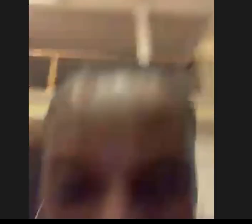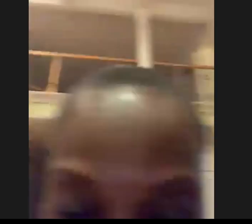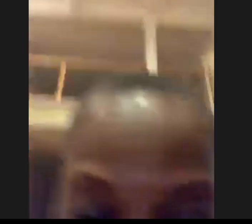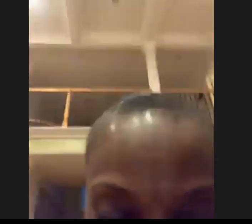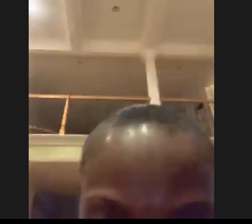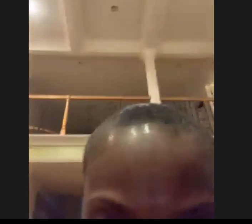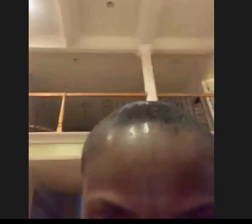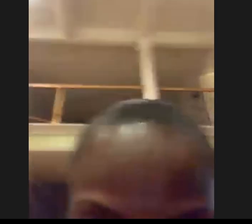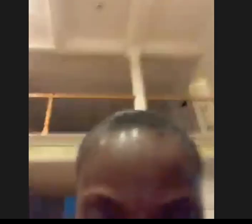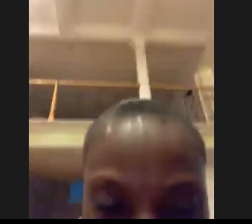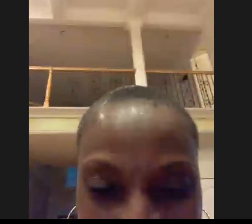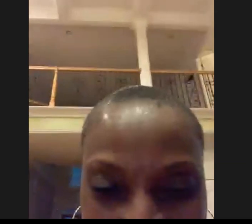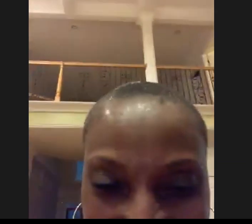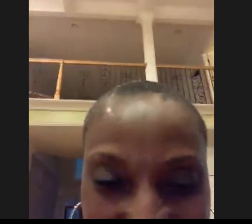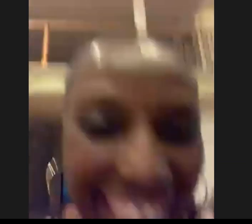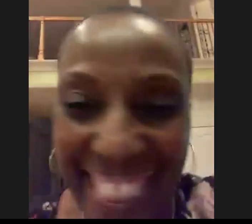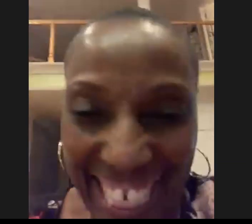soror.